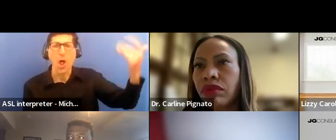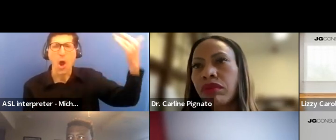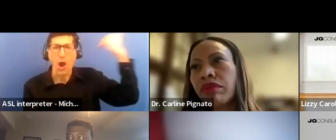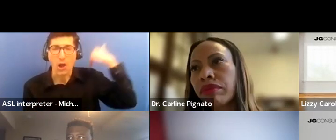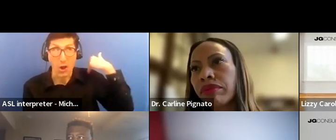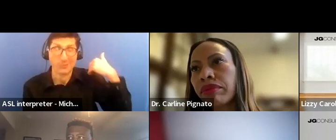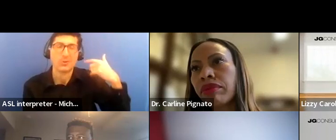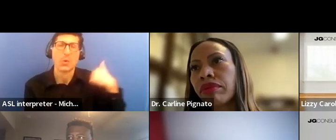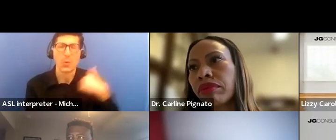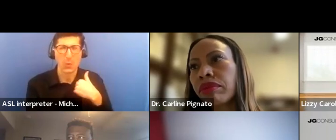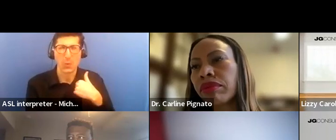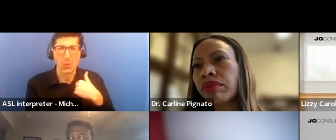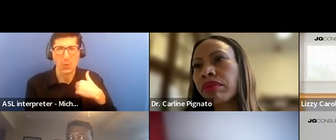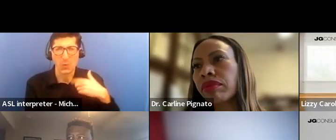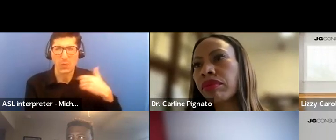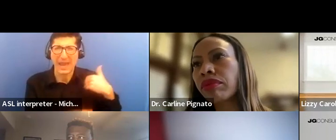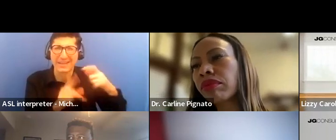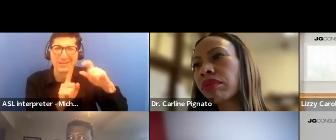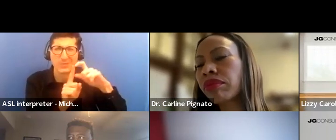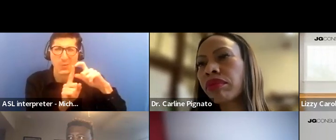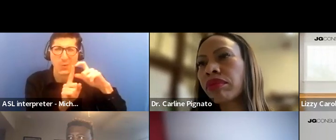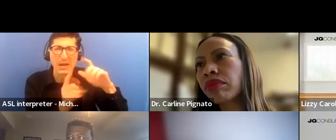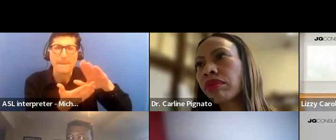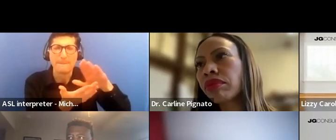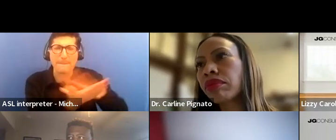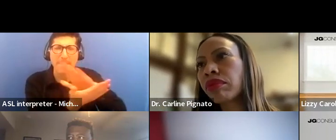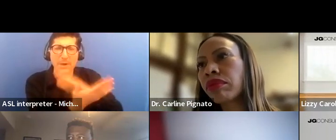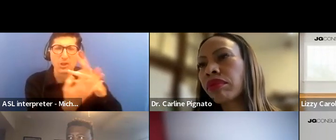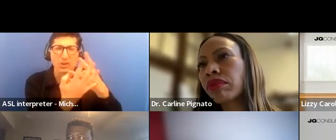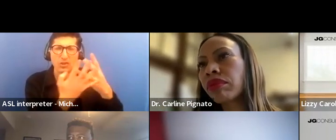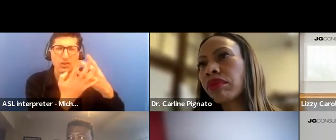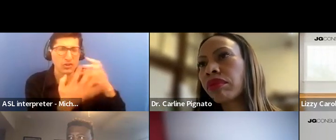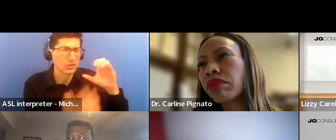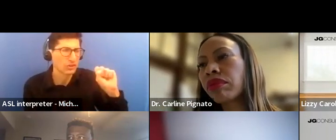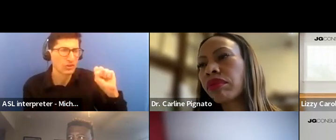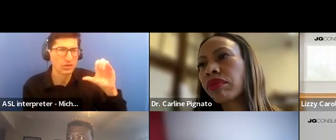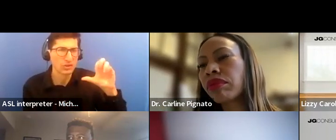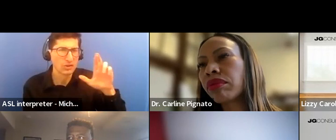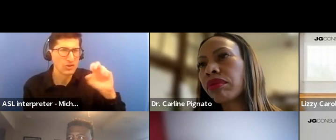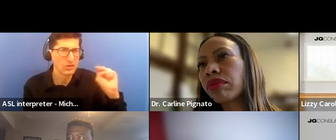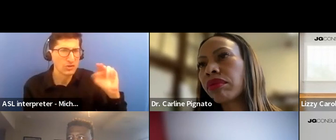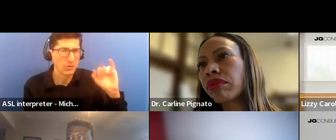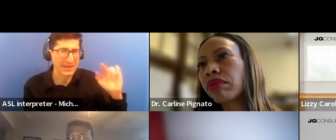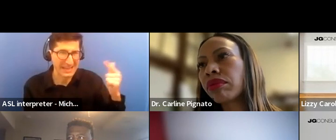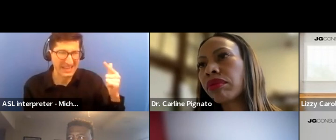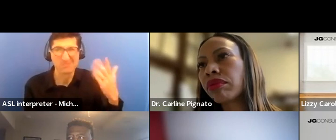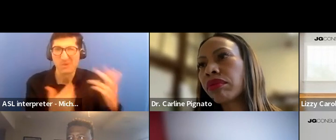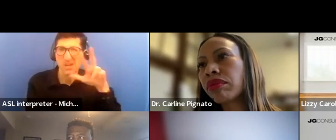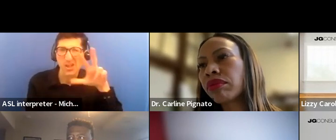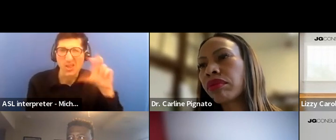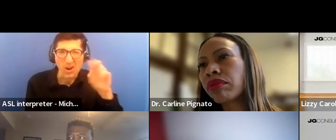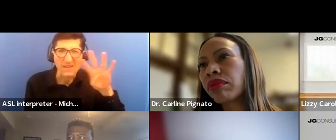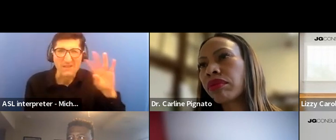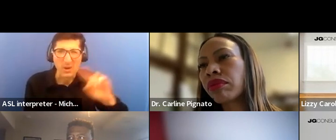call paper screening. Correct. Right? You would receive 30, 40 resumes and you would boil them down for us. We